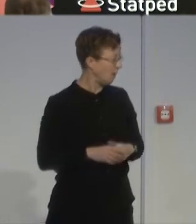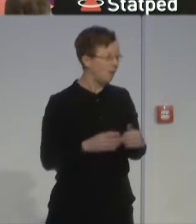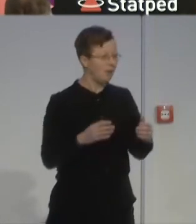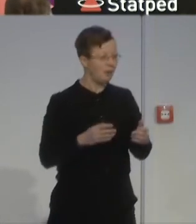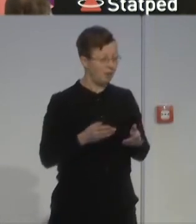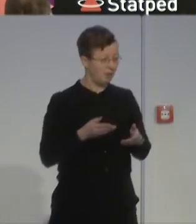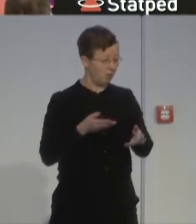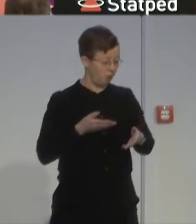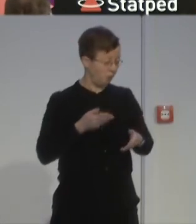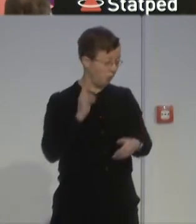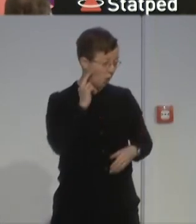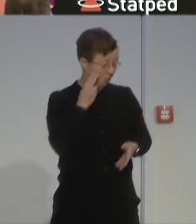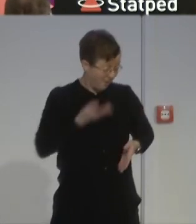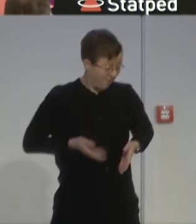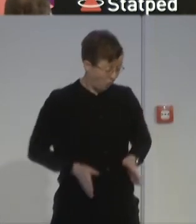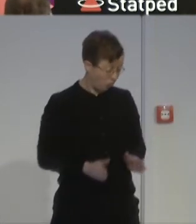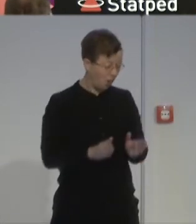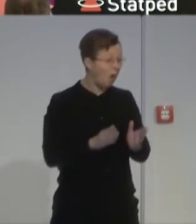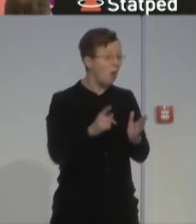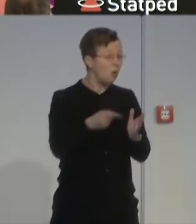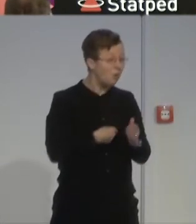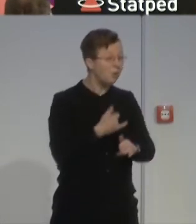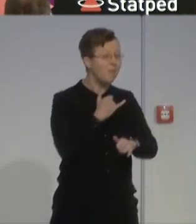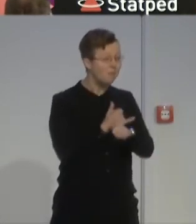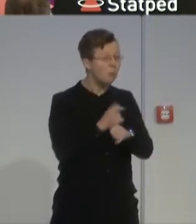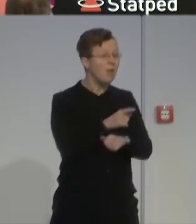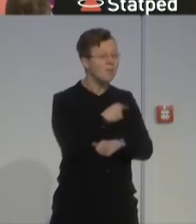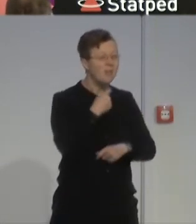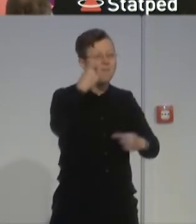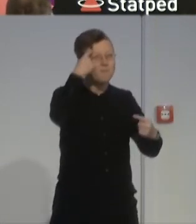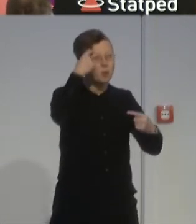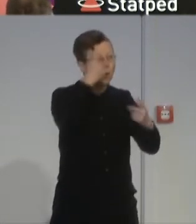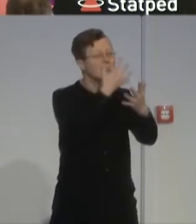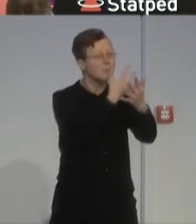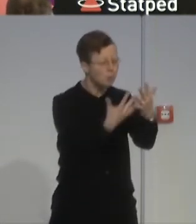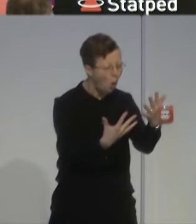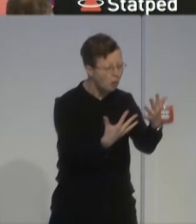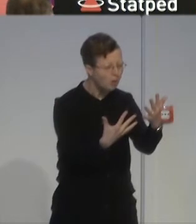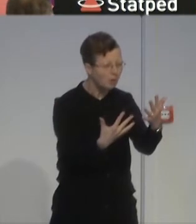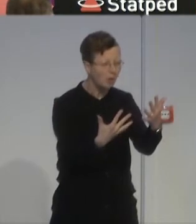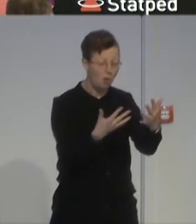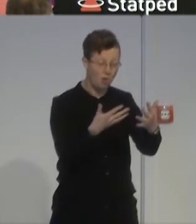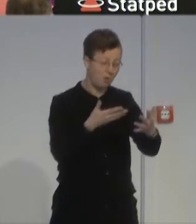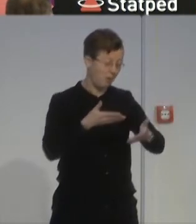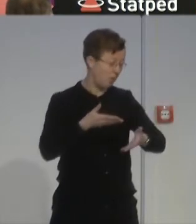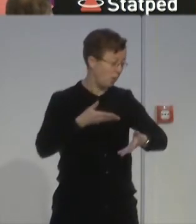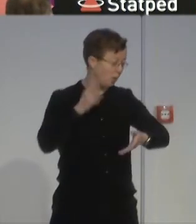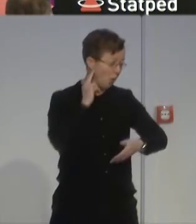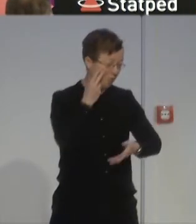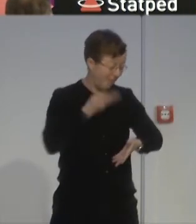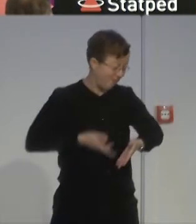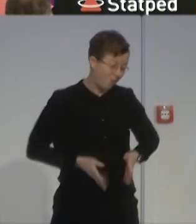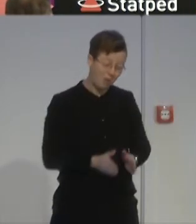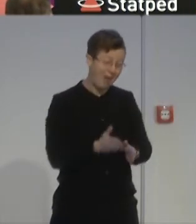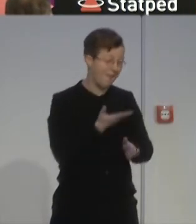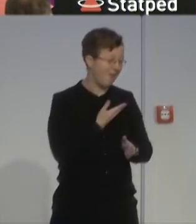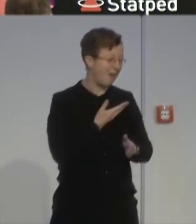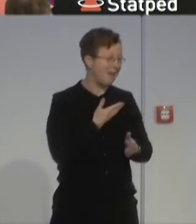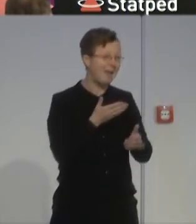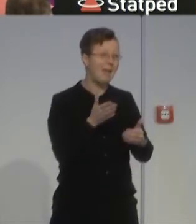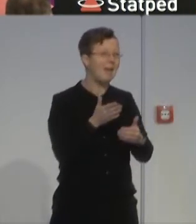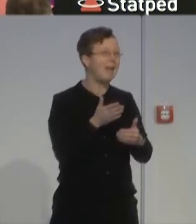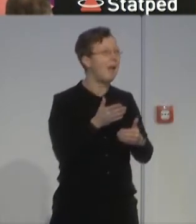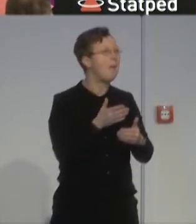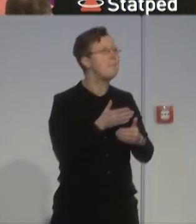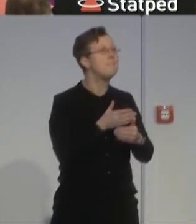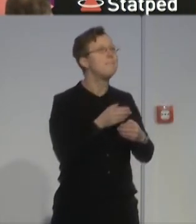Congenital deafblindness challenges how we understand language. Congenital deafblindness is a very peripheral way of being